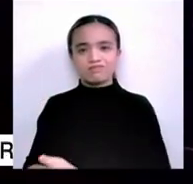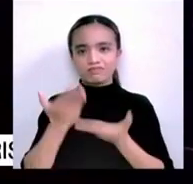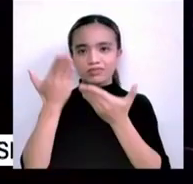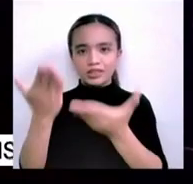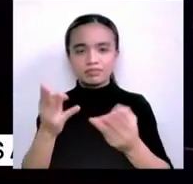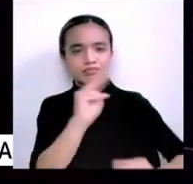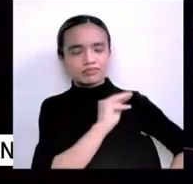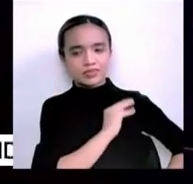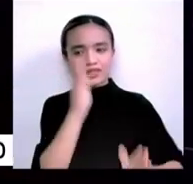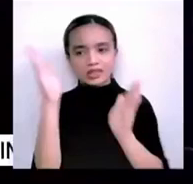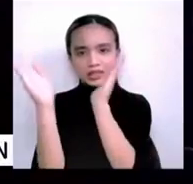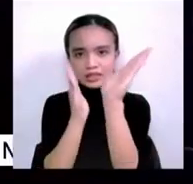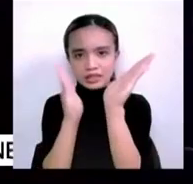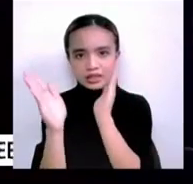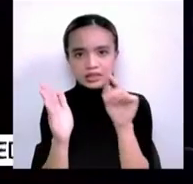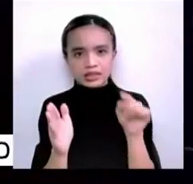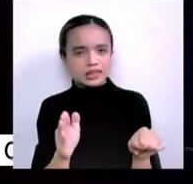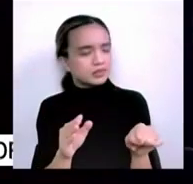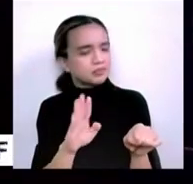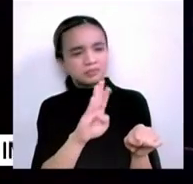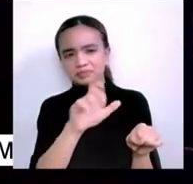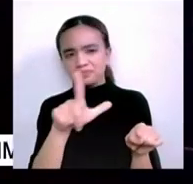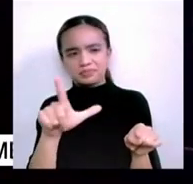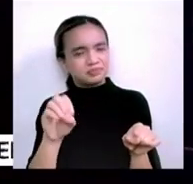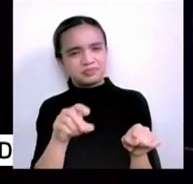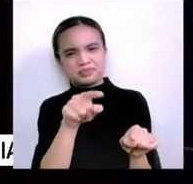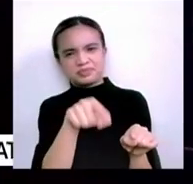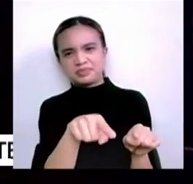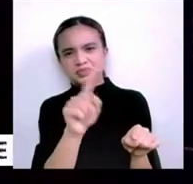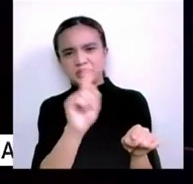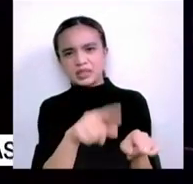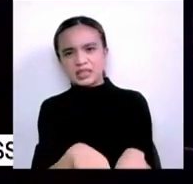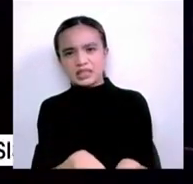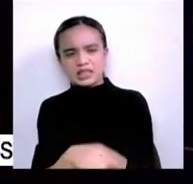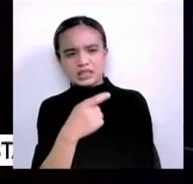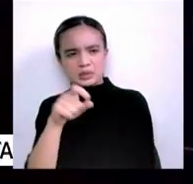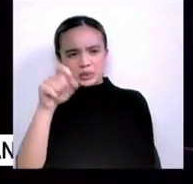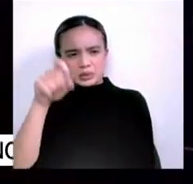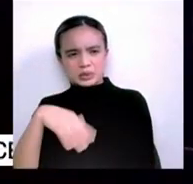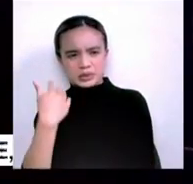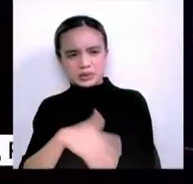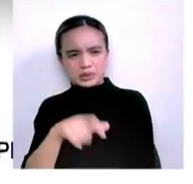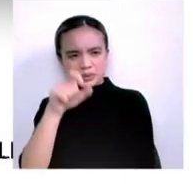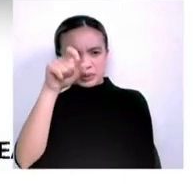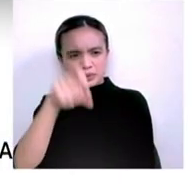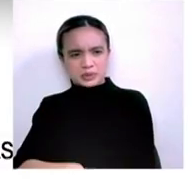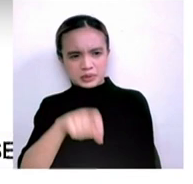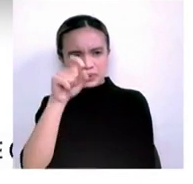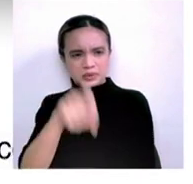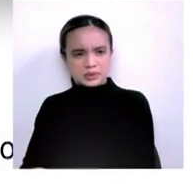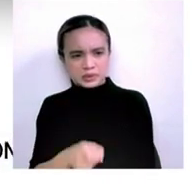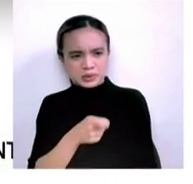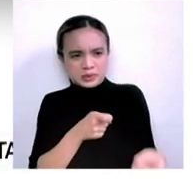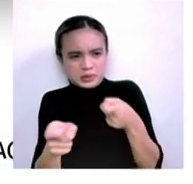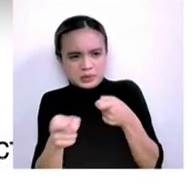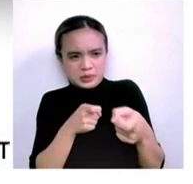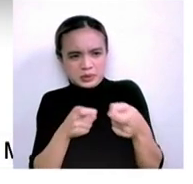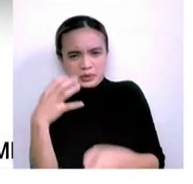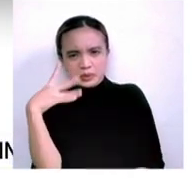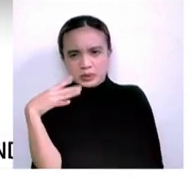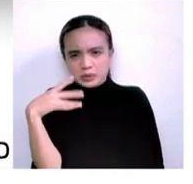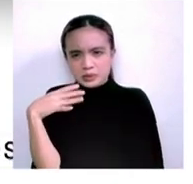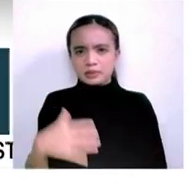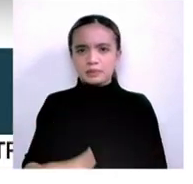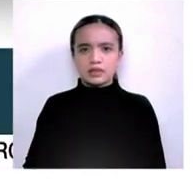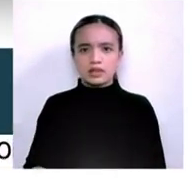service. Bello slammed Duterte's idea, calling her a dictator in waiting. The Davao mayor hit back by calling Bello